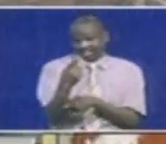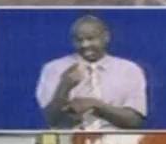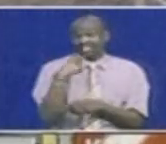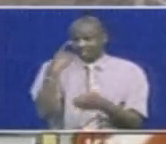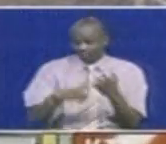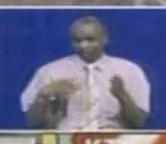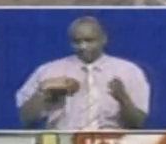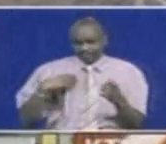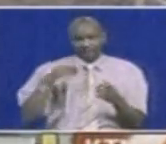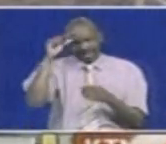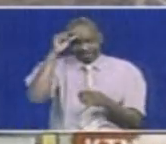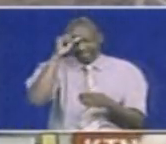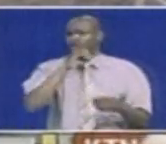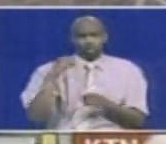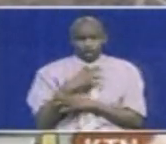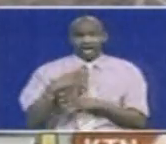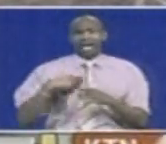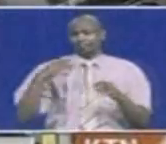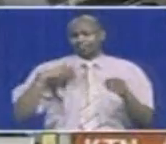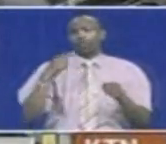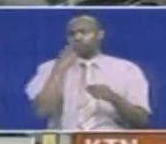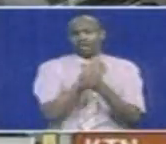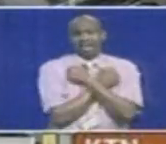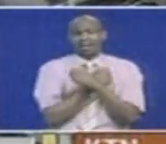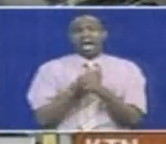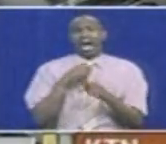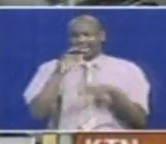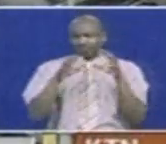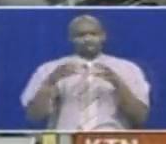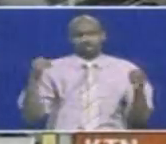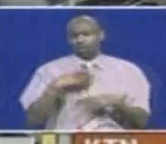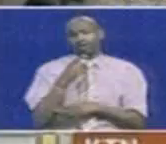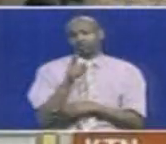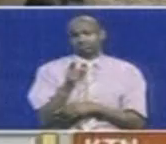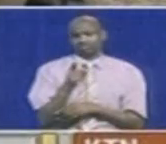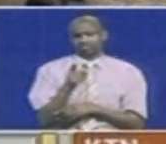alarmed both the government and animal lovers alike.